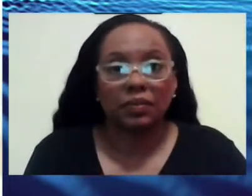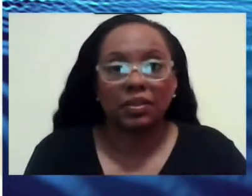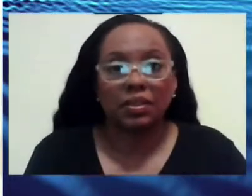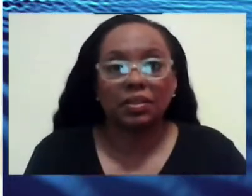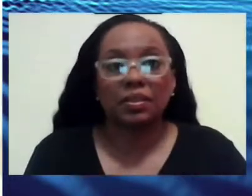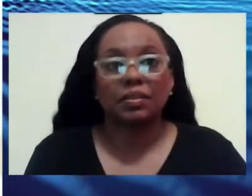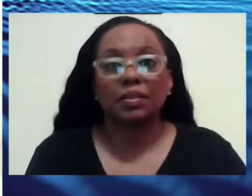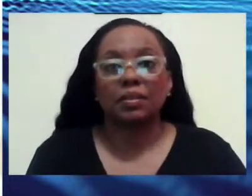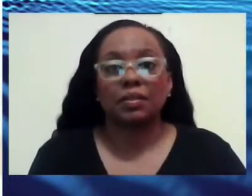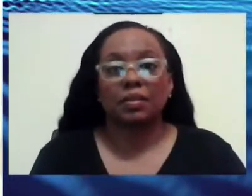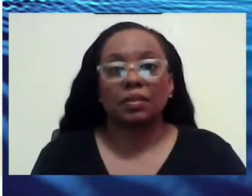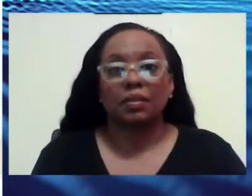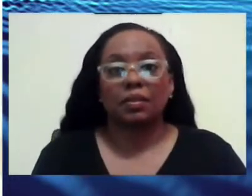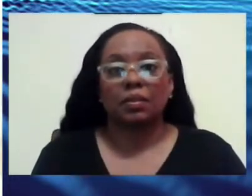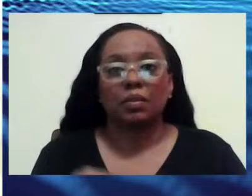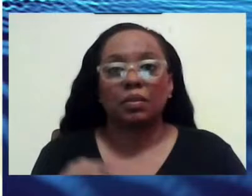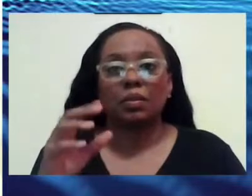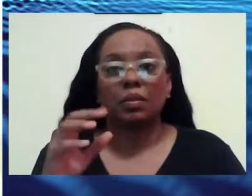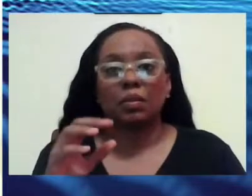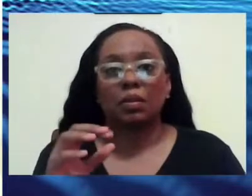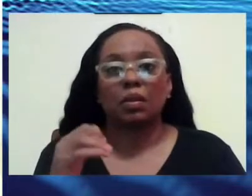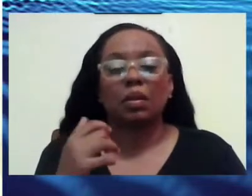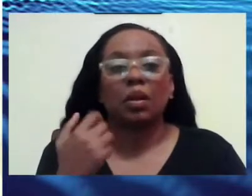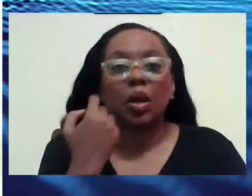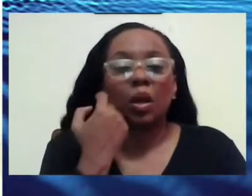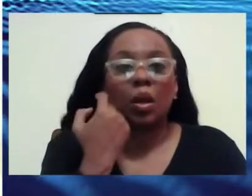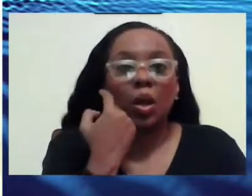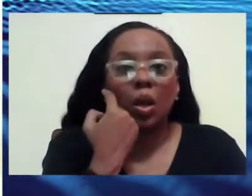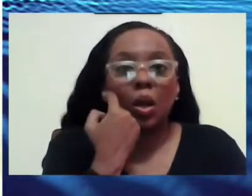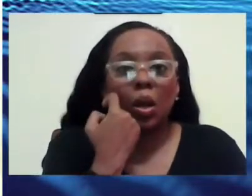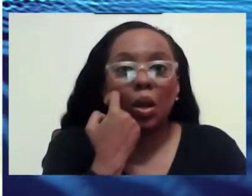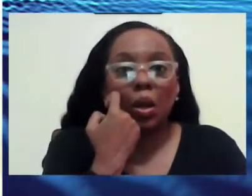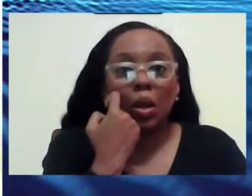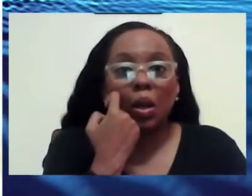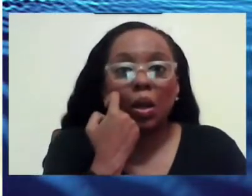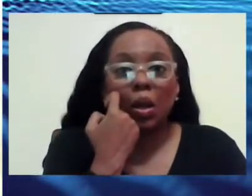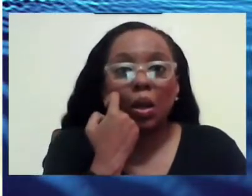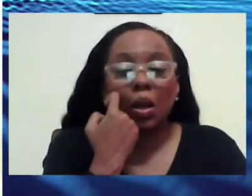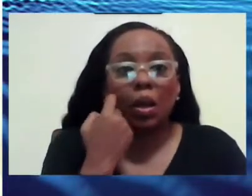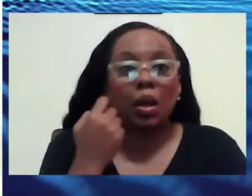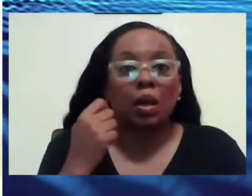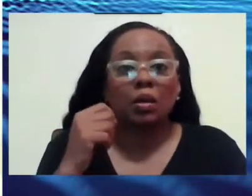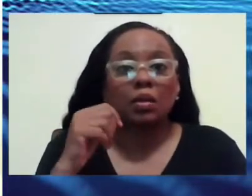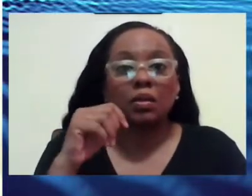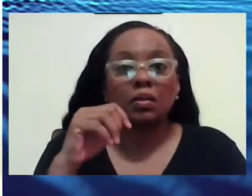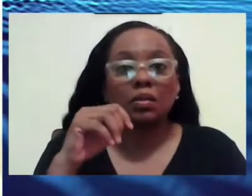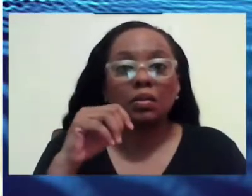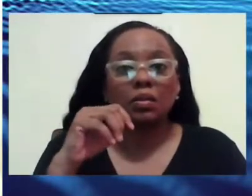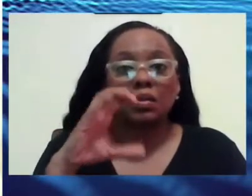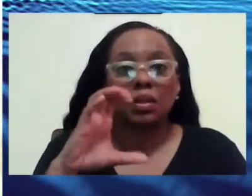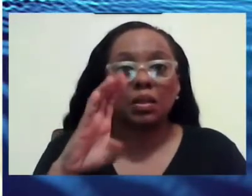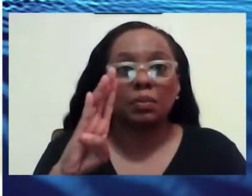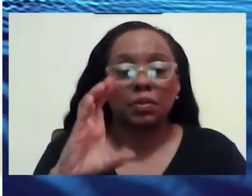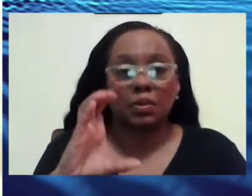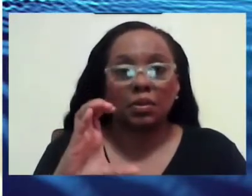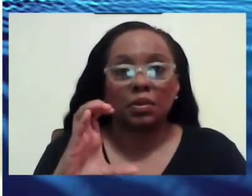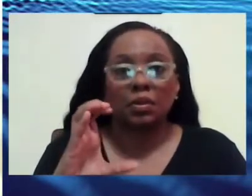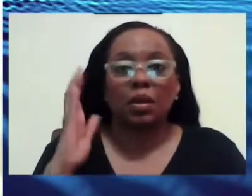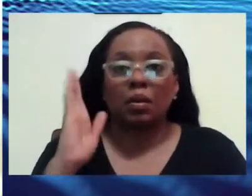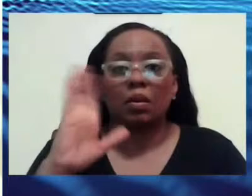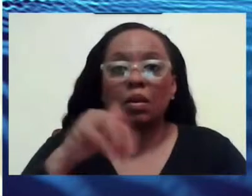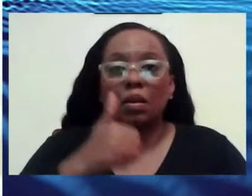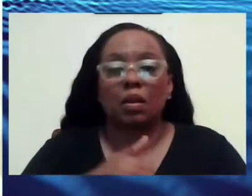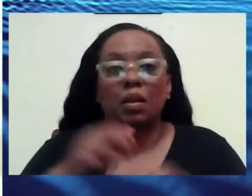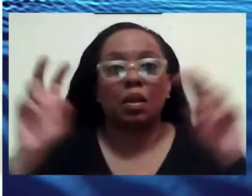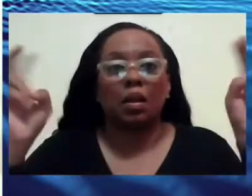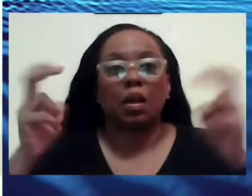If there are no more questions, moments ago, I received a note from the Caribbean Broadcasting Corporation. CBC will launch a